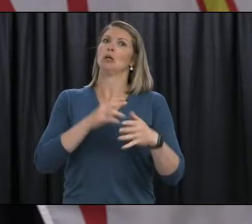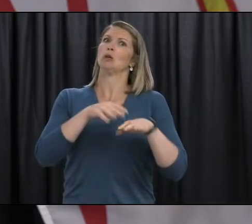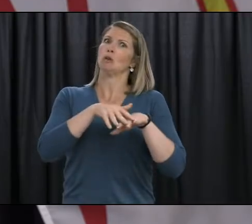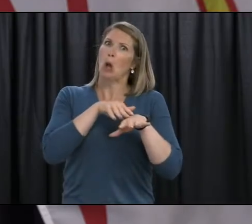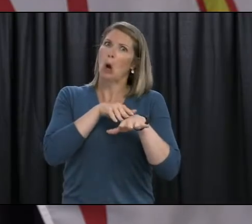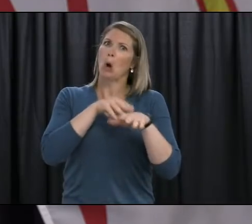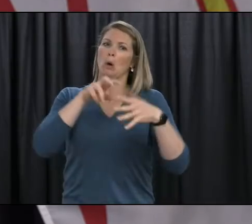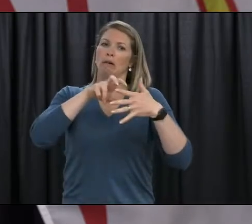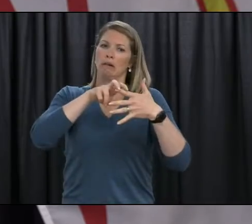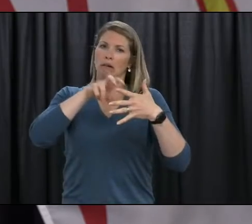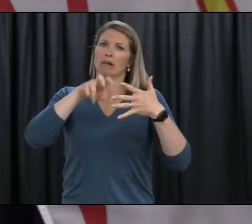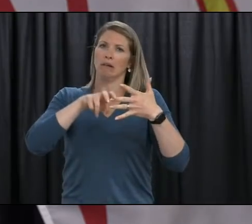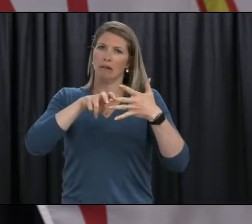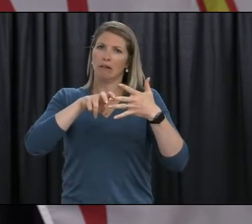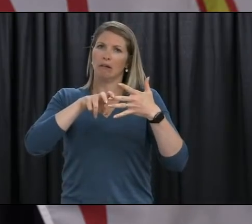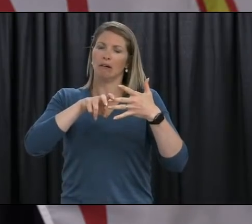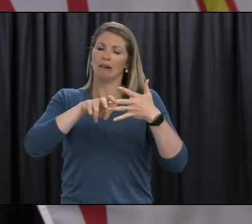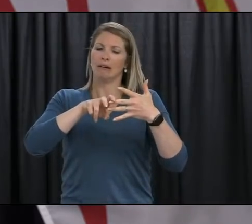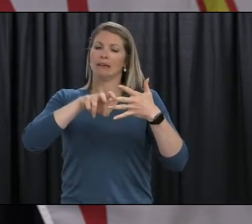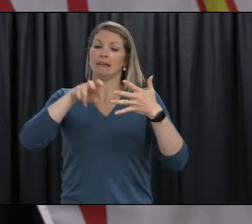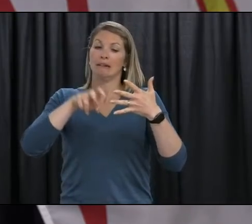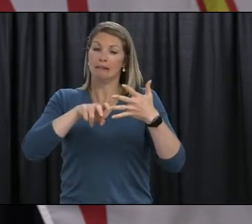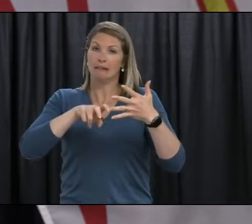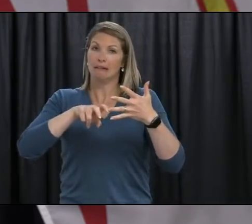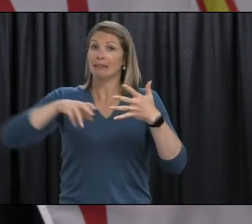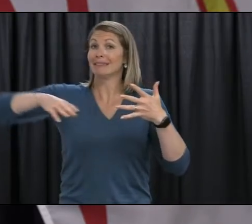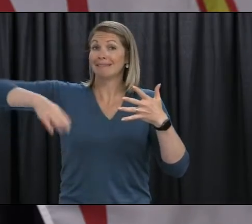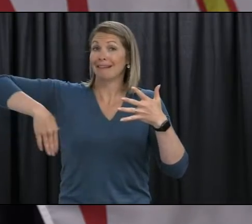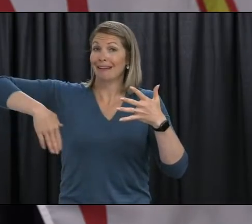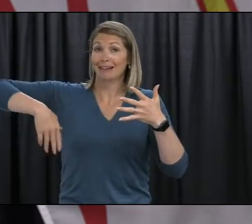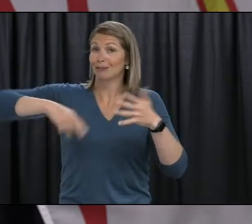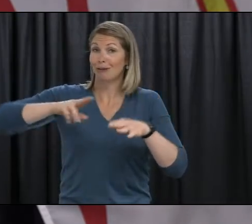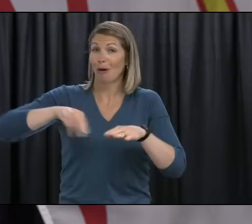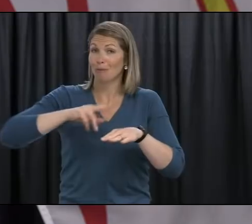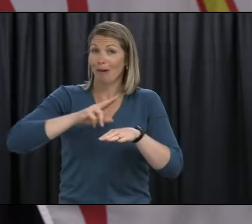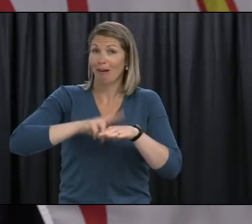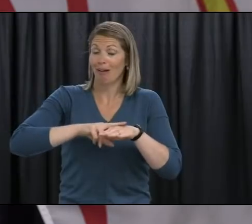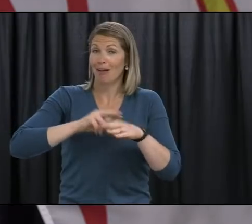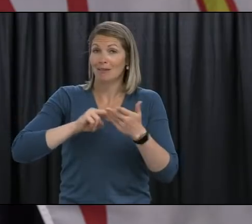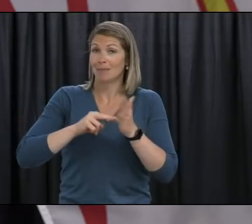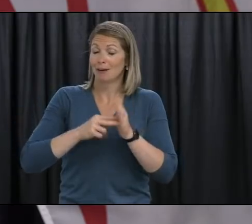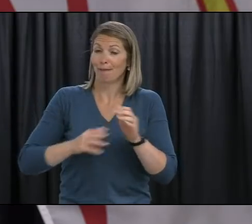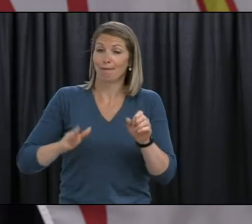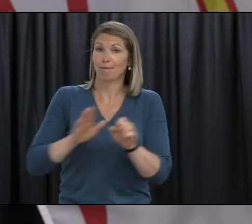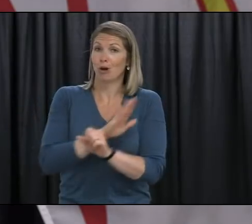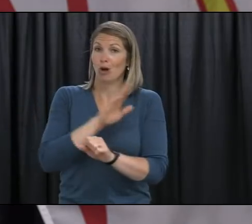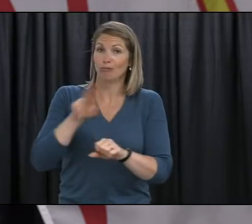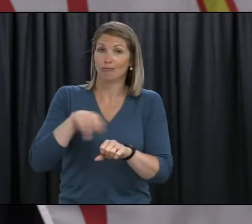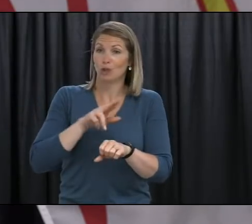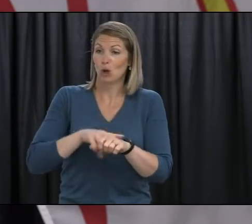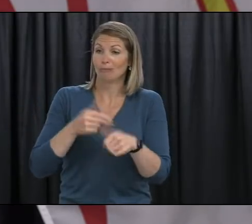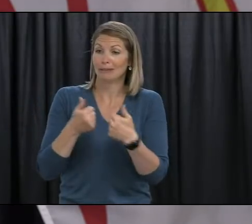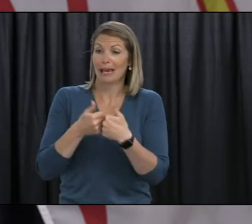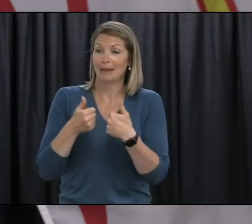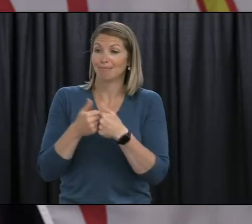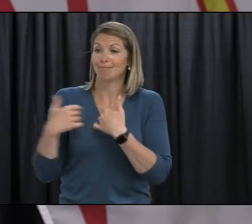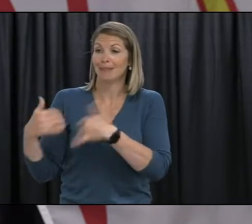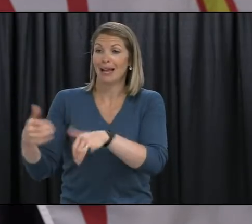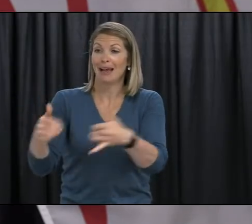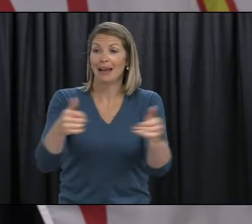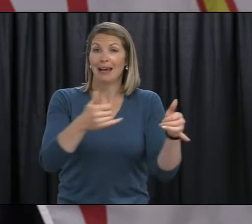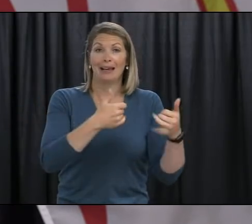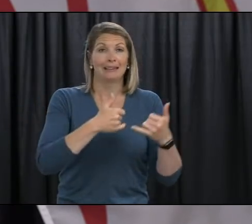we're slowly getting our way back there, but we're not back to normal yet. So, you know, I think we all have